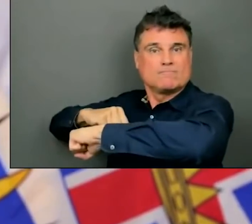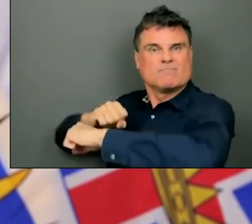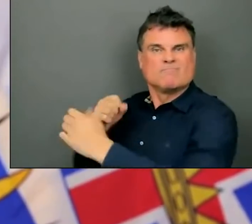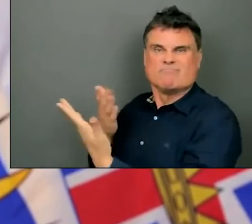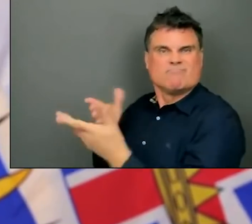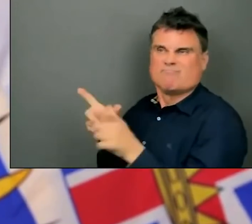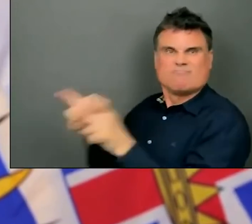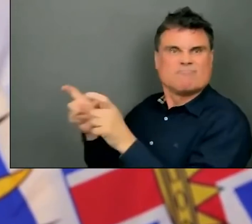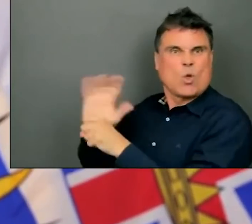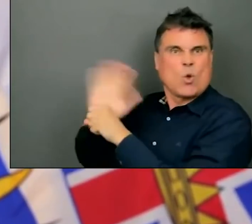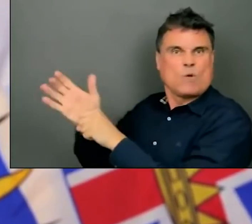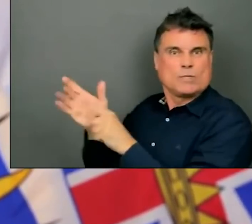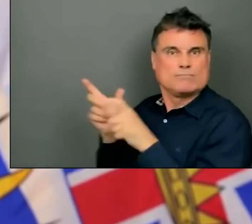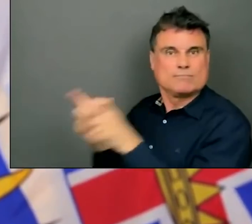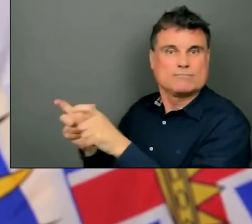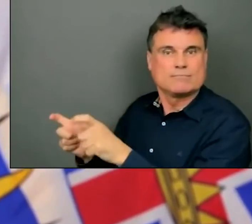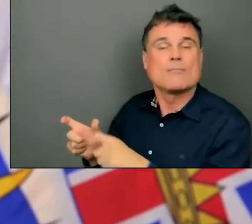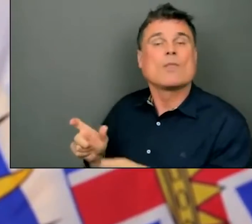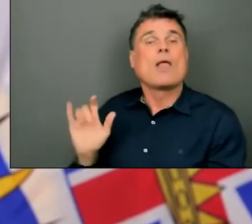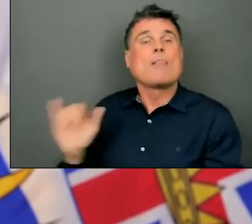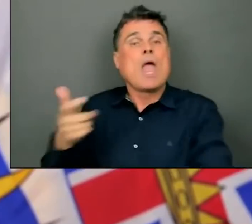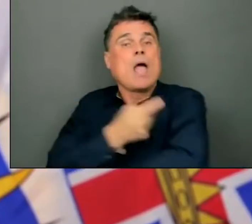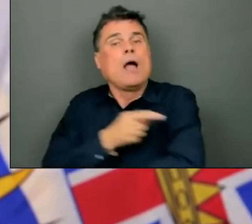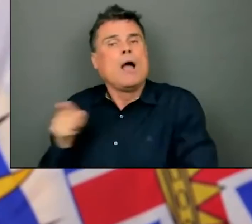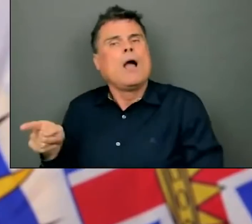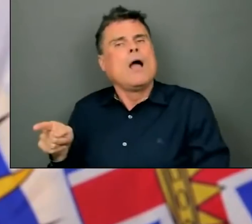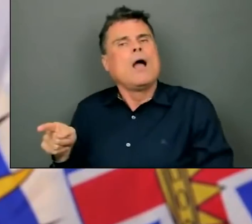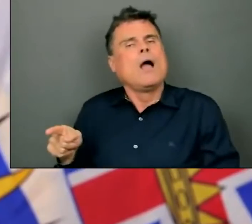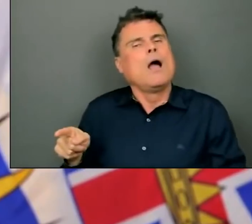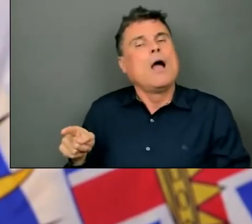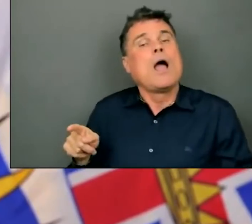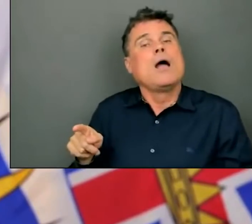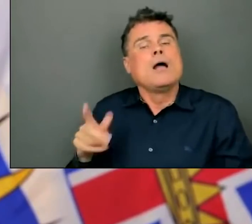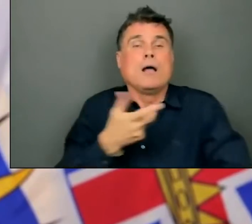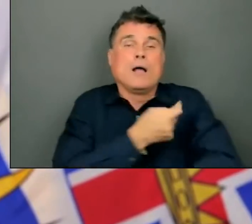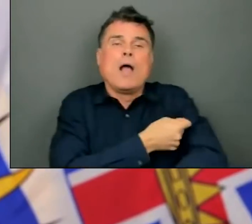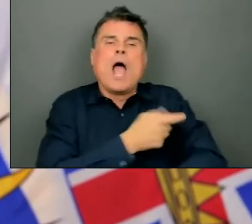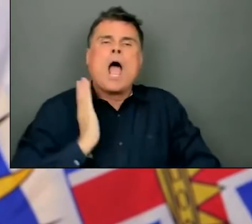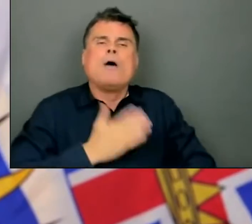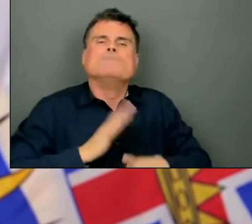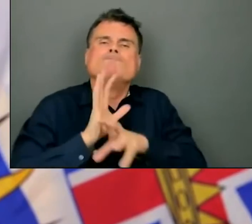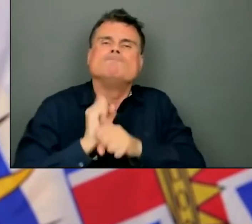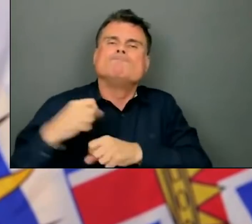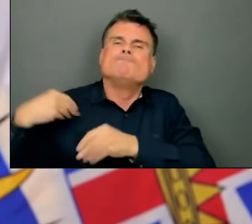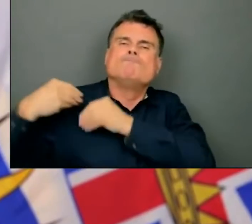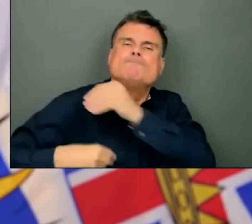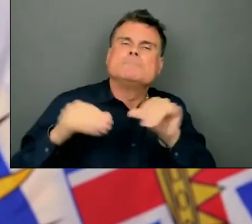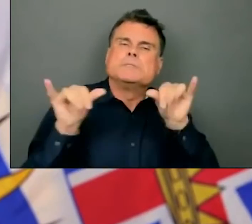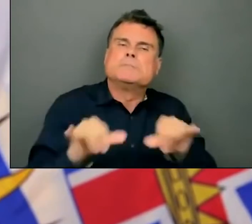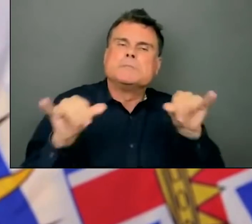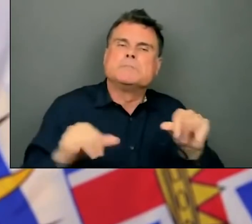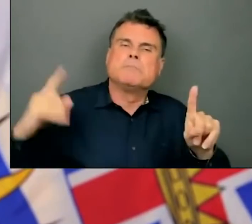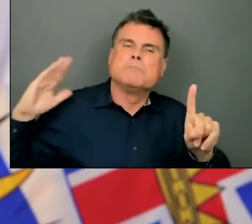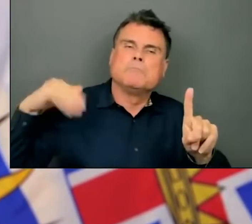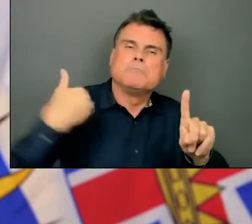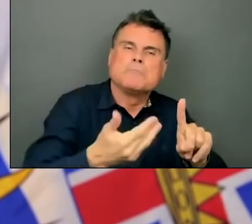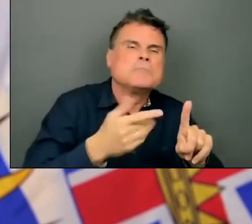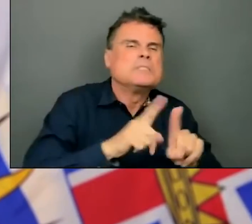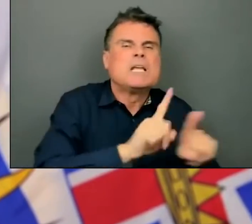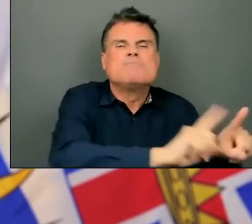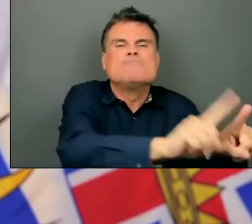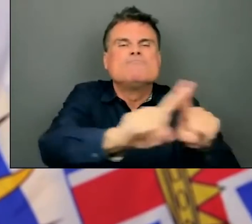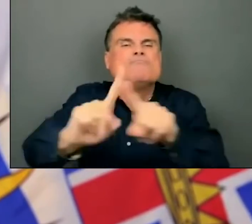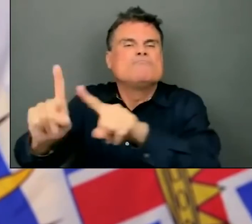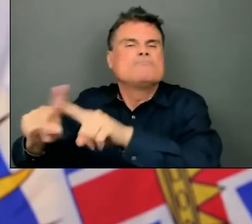more traditional type of vaccine. We have a number of other vaccines that use similar protein subunit technology,